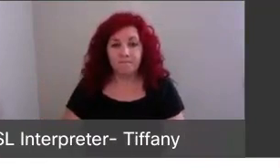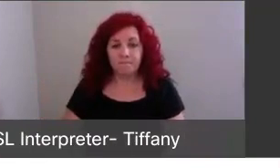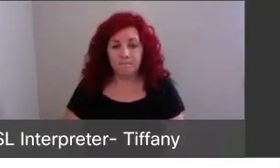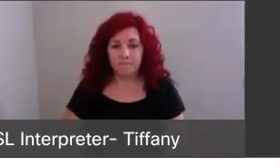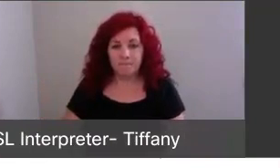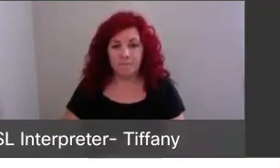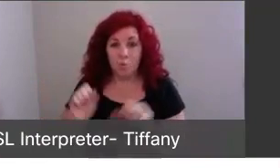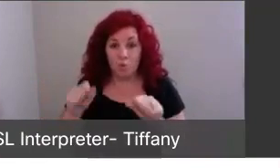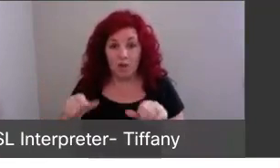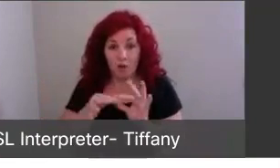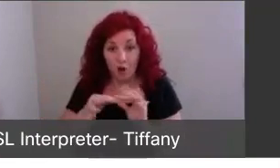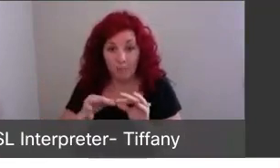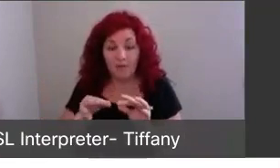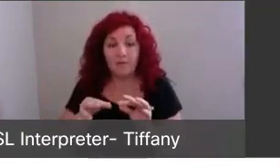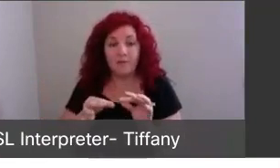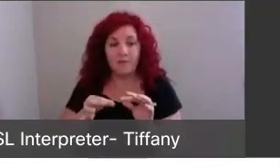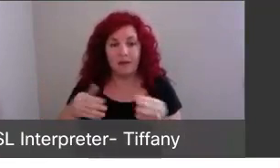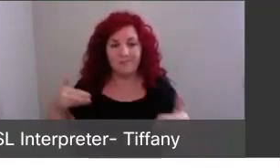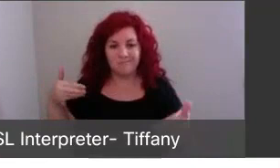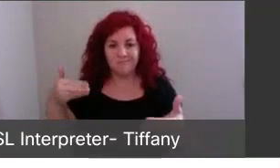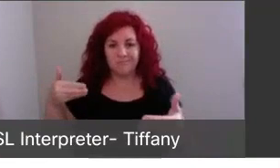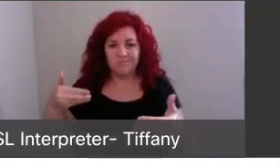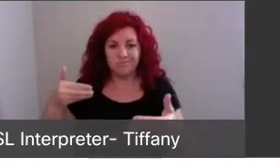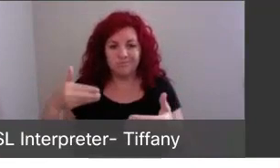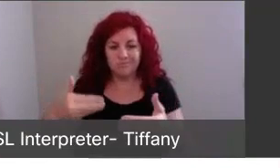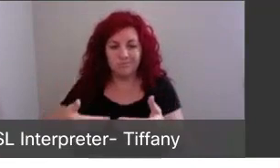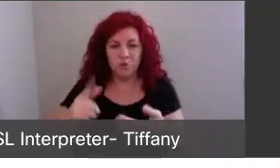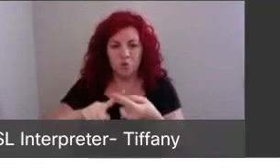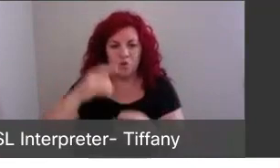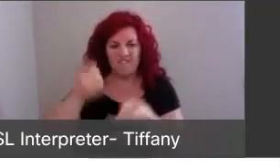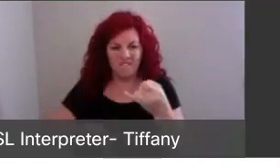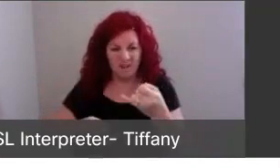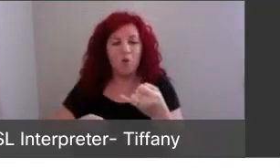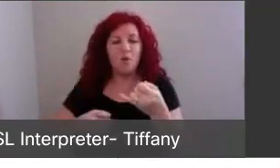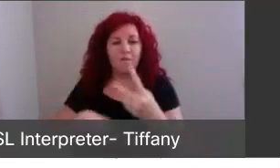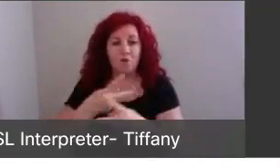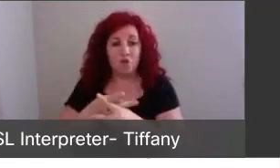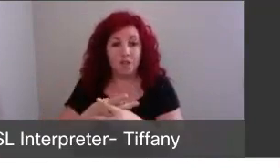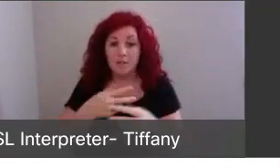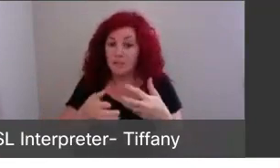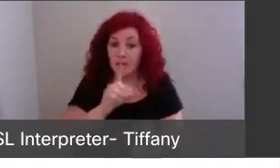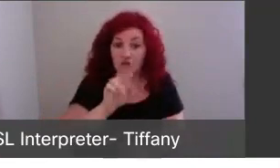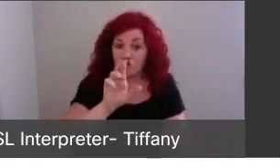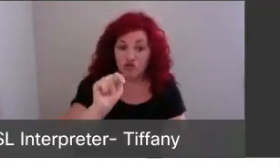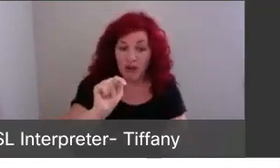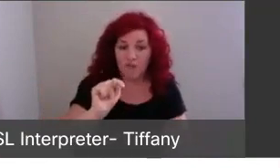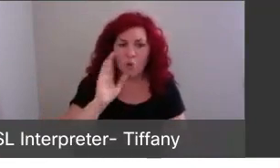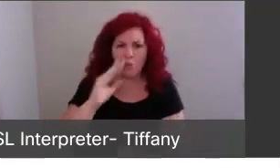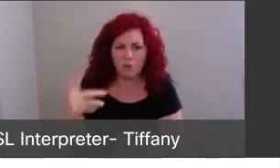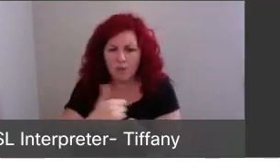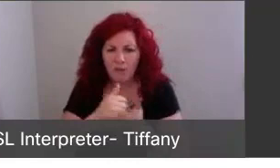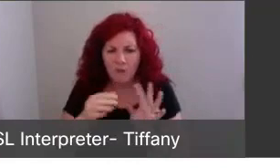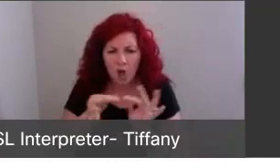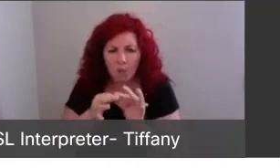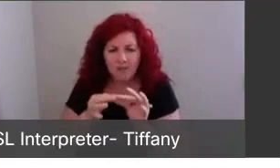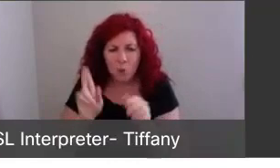on the maps as they approach the final version. Even after the commissioners have adopted draft maps, they'll collect those comments and use those